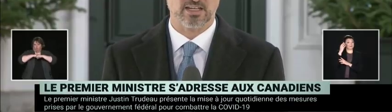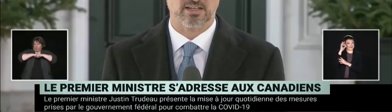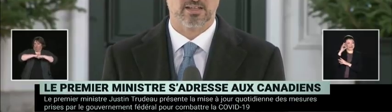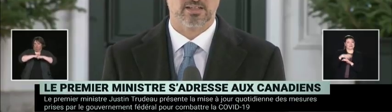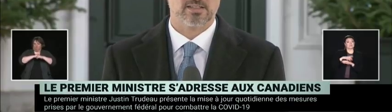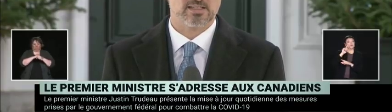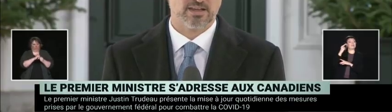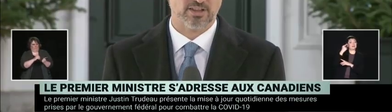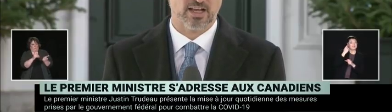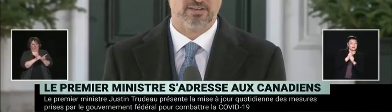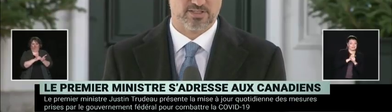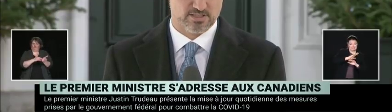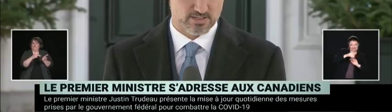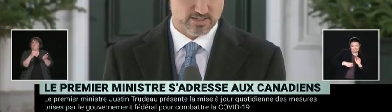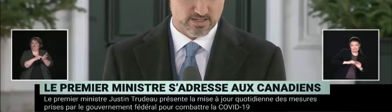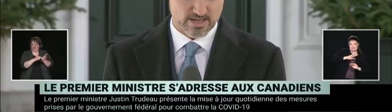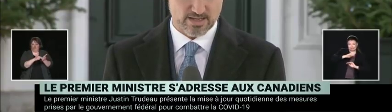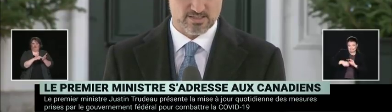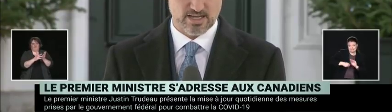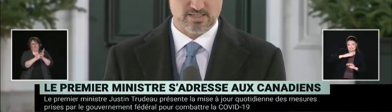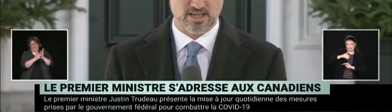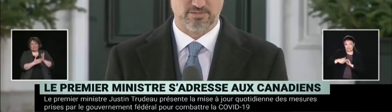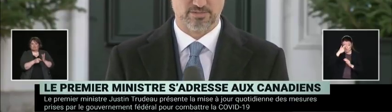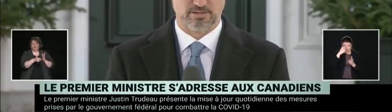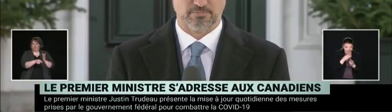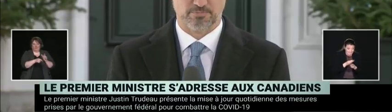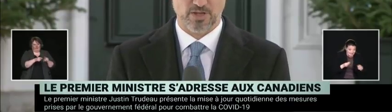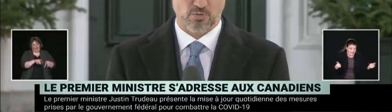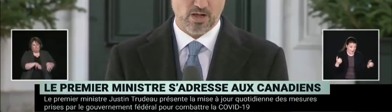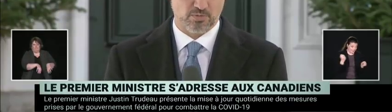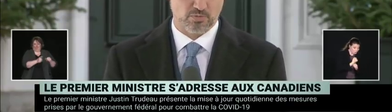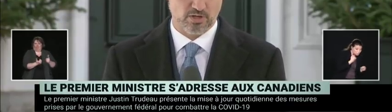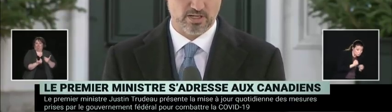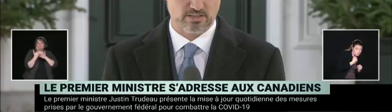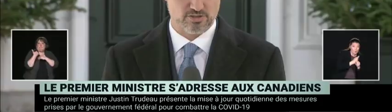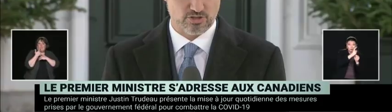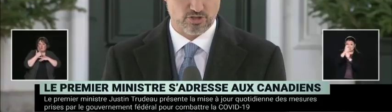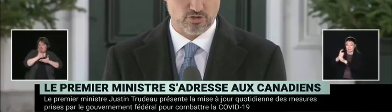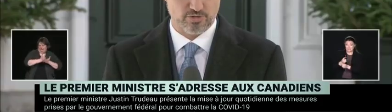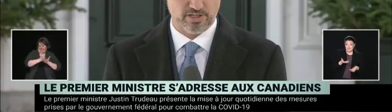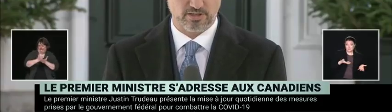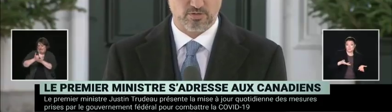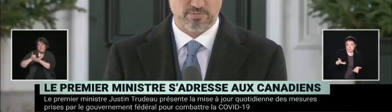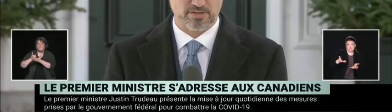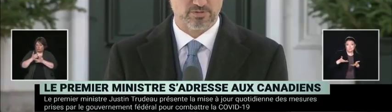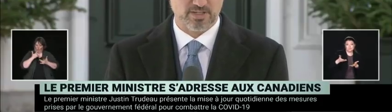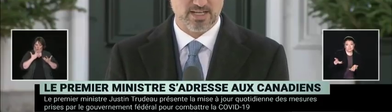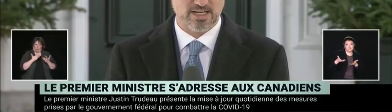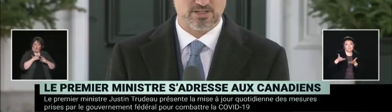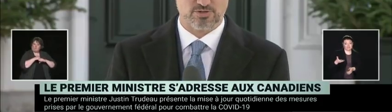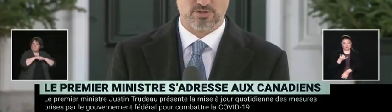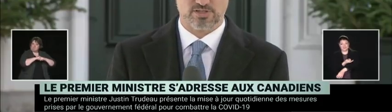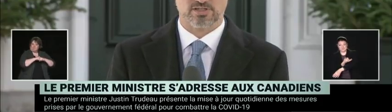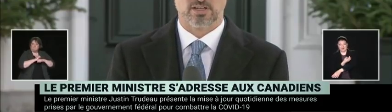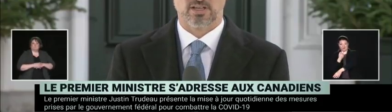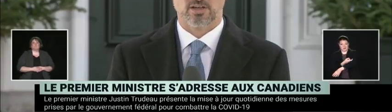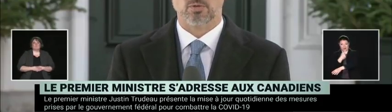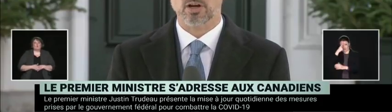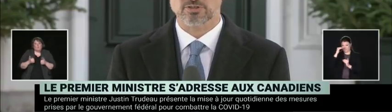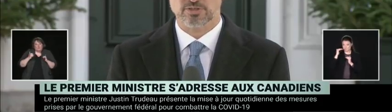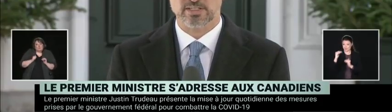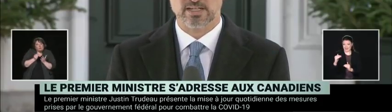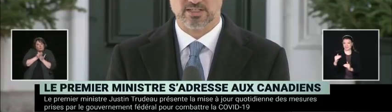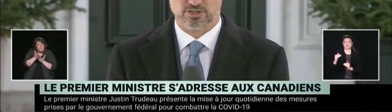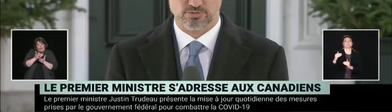they need to save lives and stay safe. While we're working to secure critical equipment from Canadian sources,